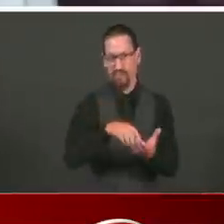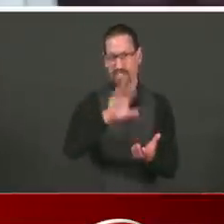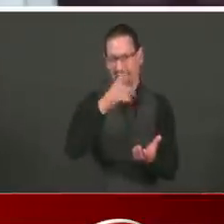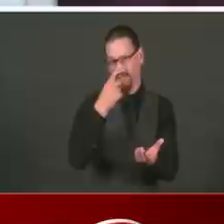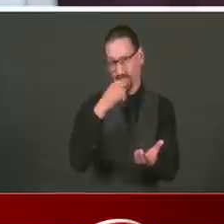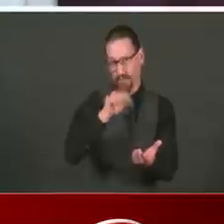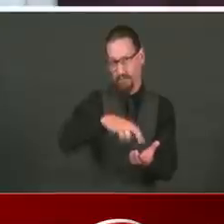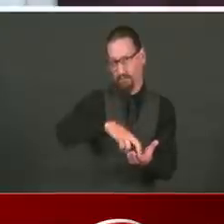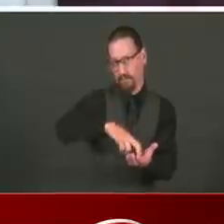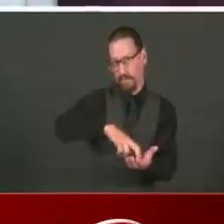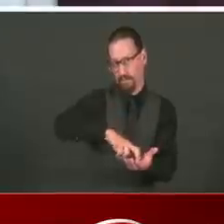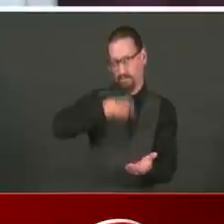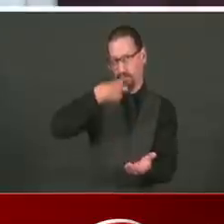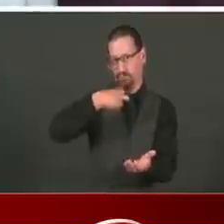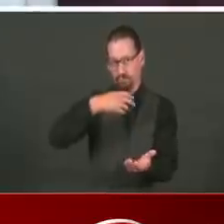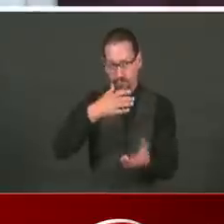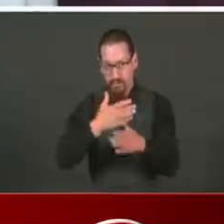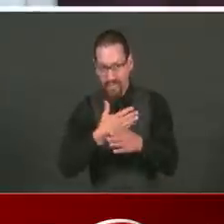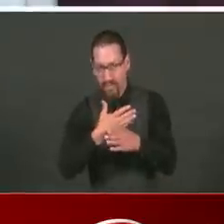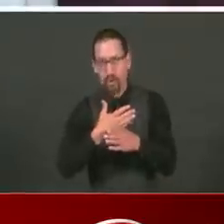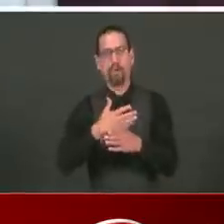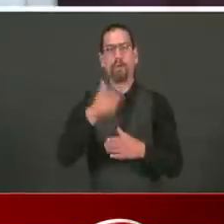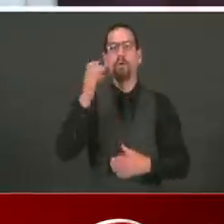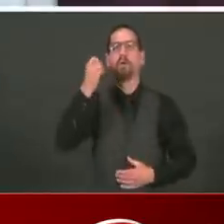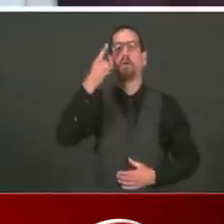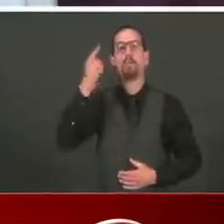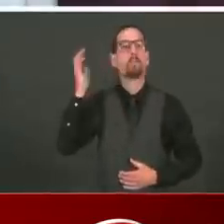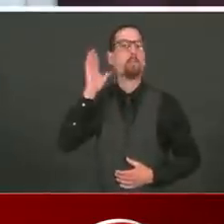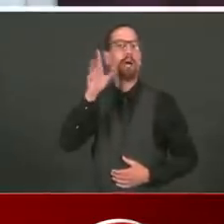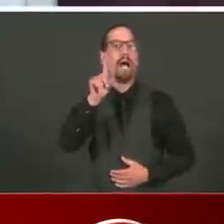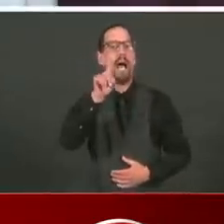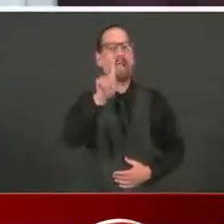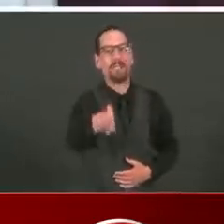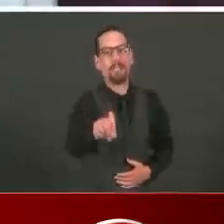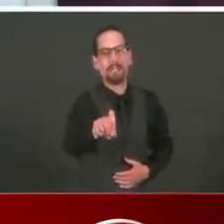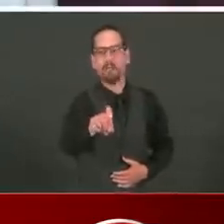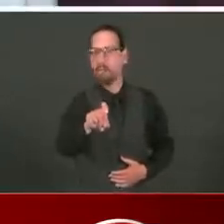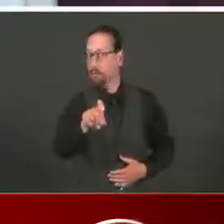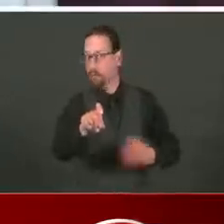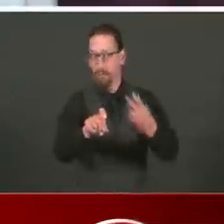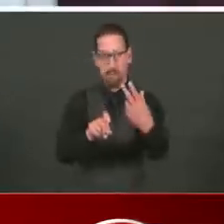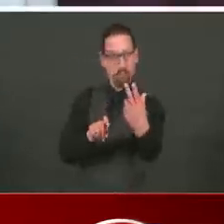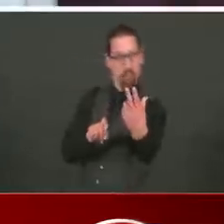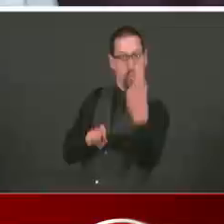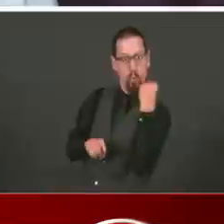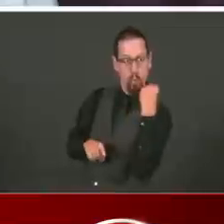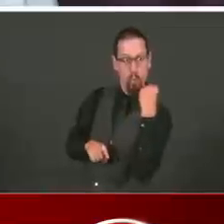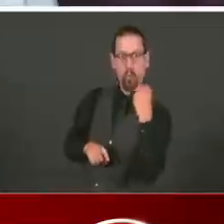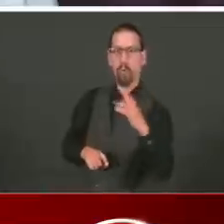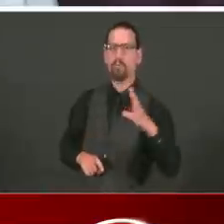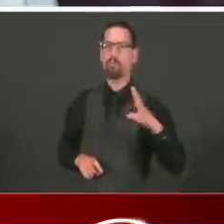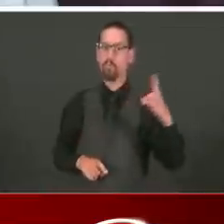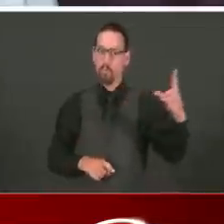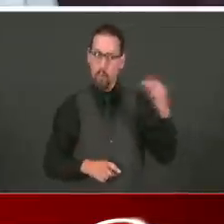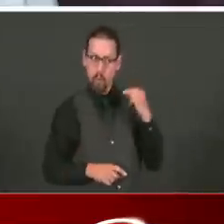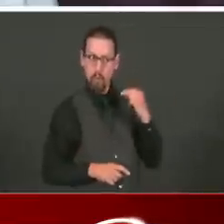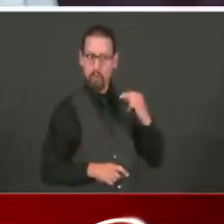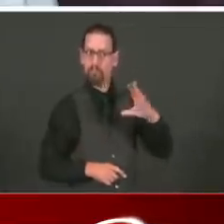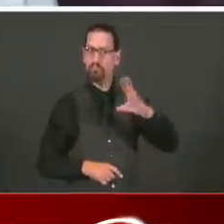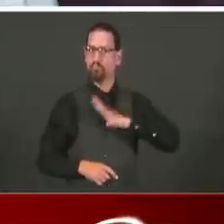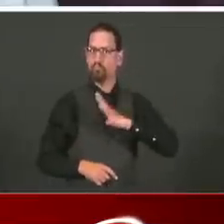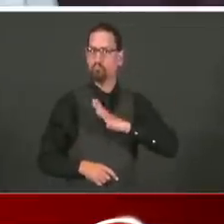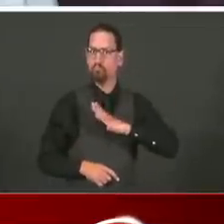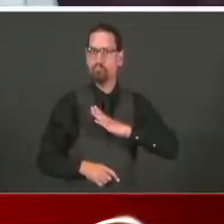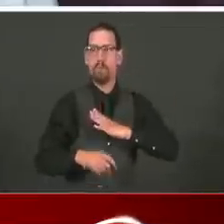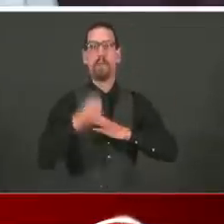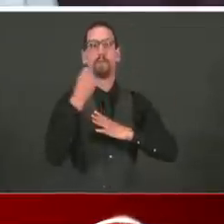diary. You could say no, and they'll never have it. You could read it to them over the phone. By the way, that's